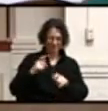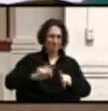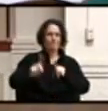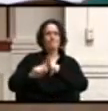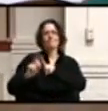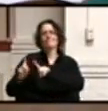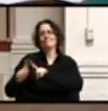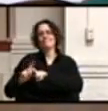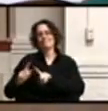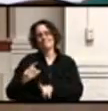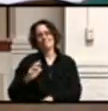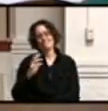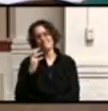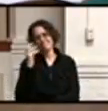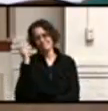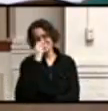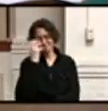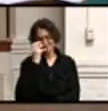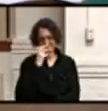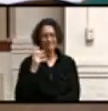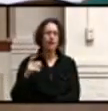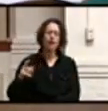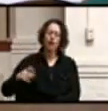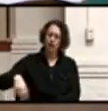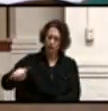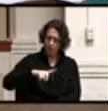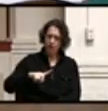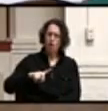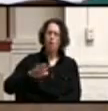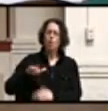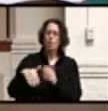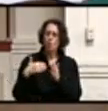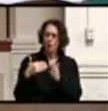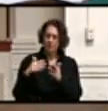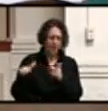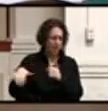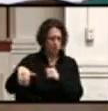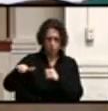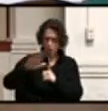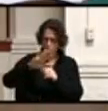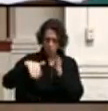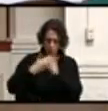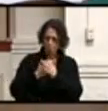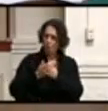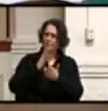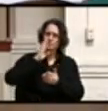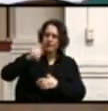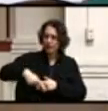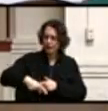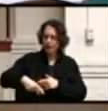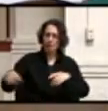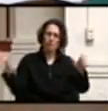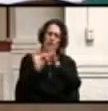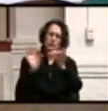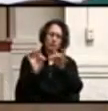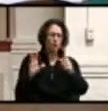Those views are very capably articulated by differing members. There's been a number